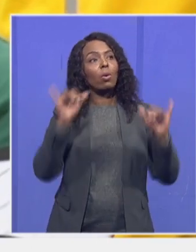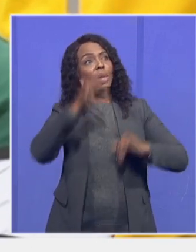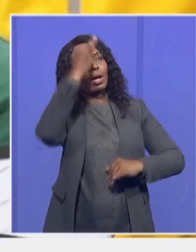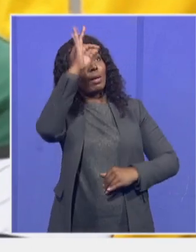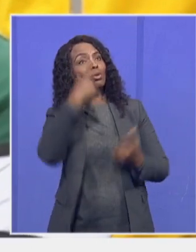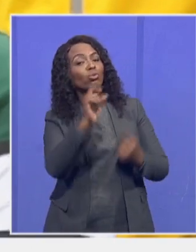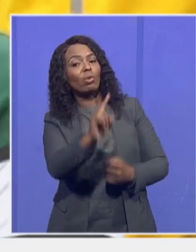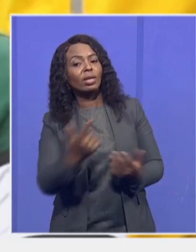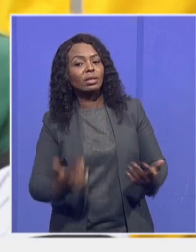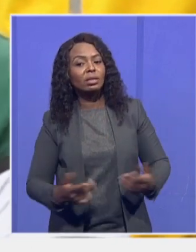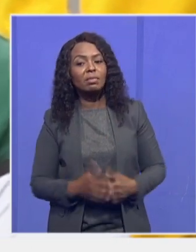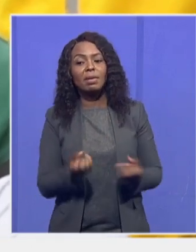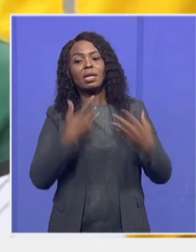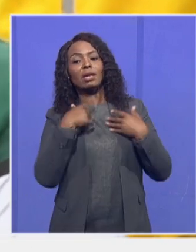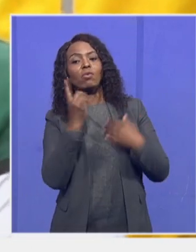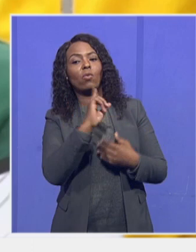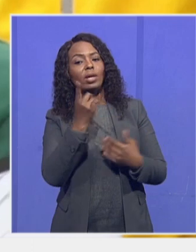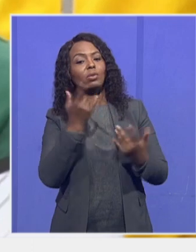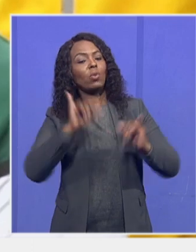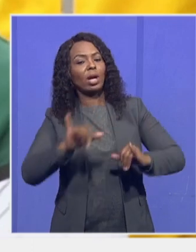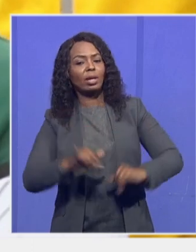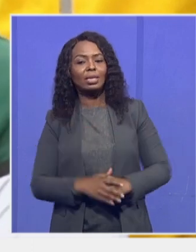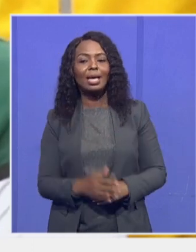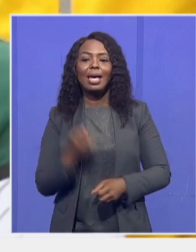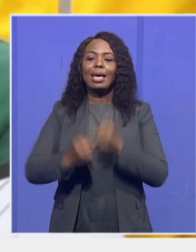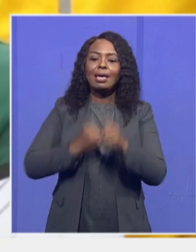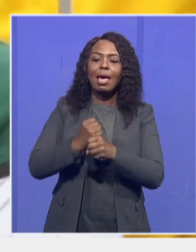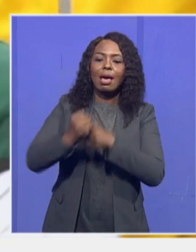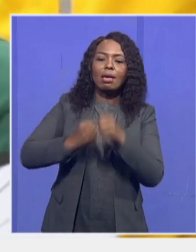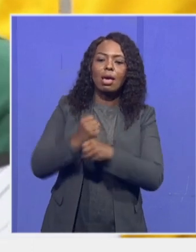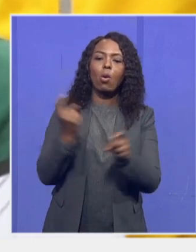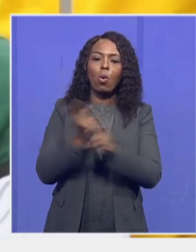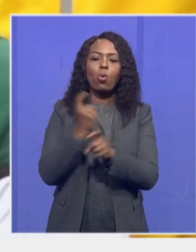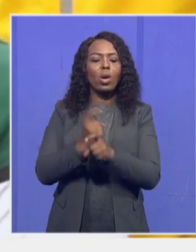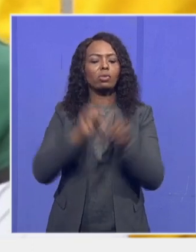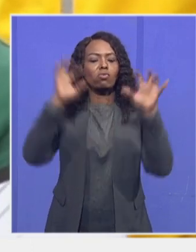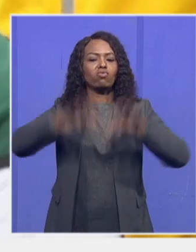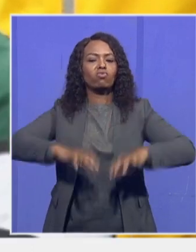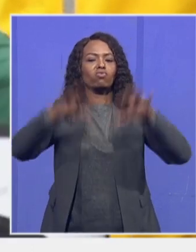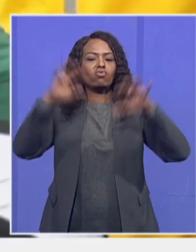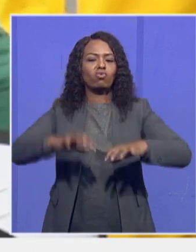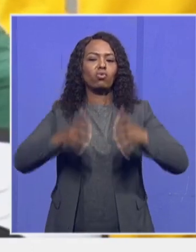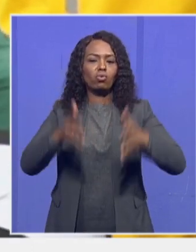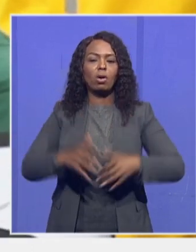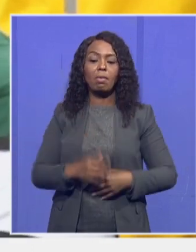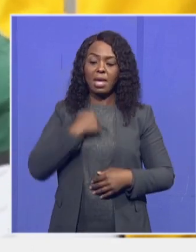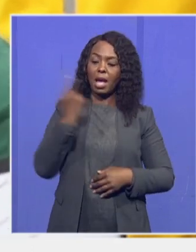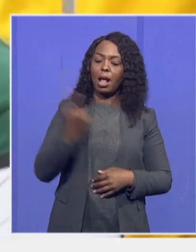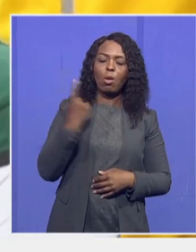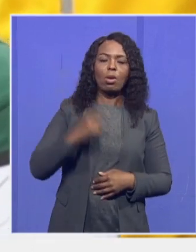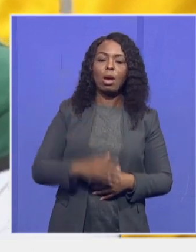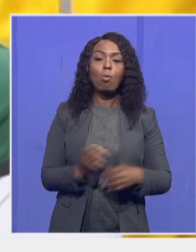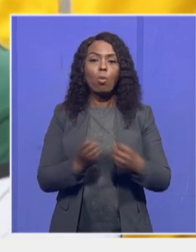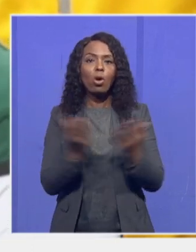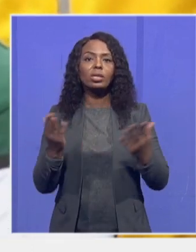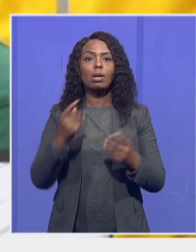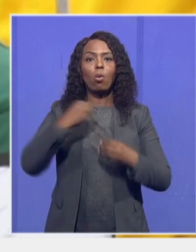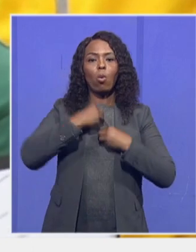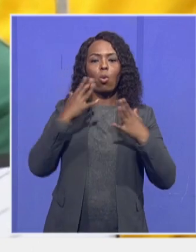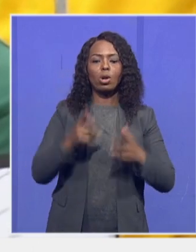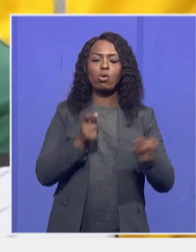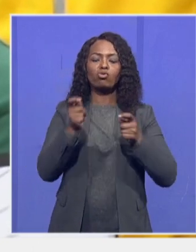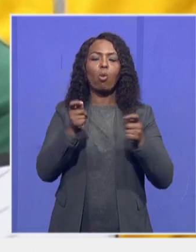to do us for us. And each and every year this thing is going to become like this. It's not me. Many the shop also is happen like